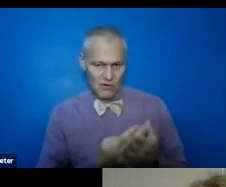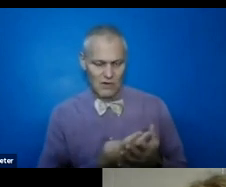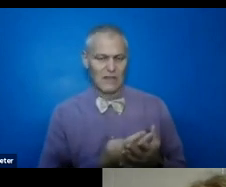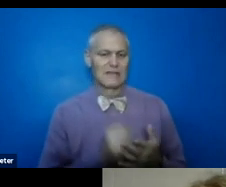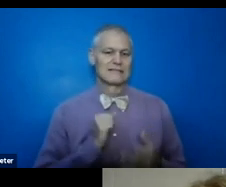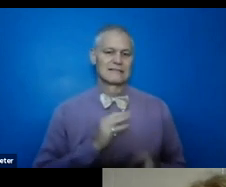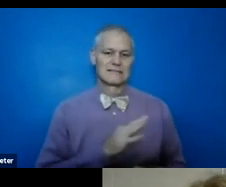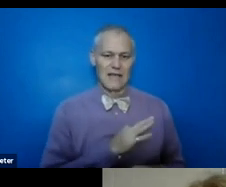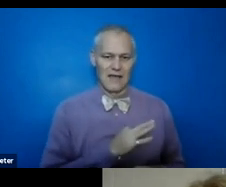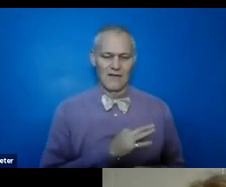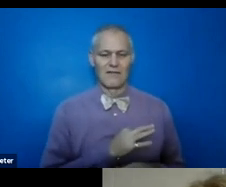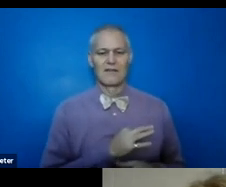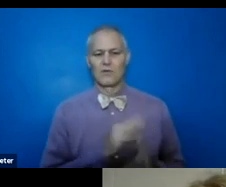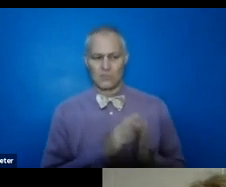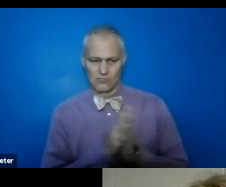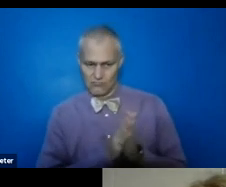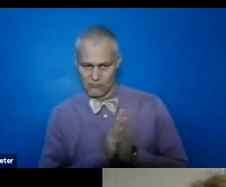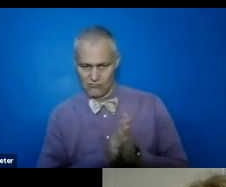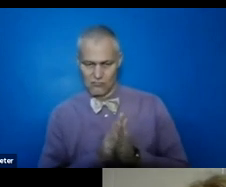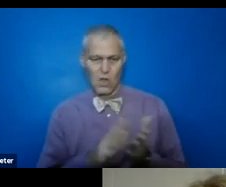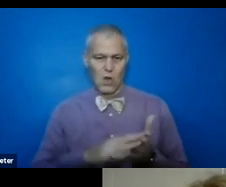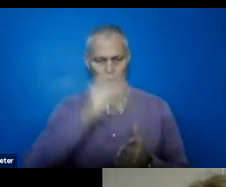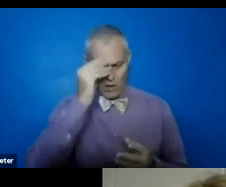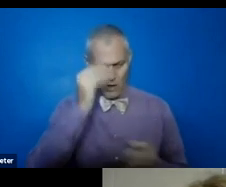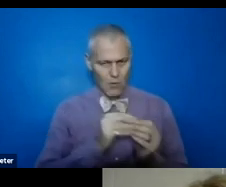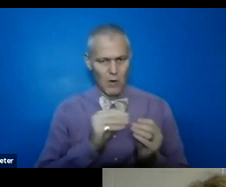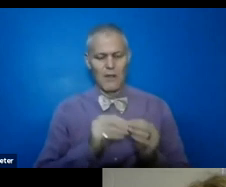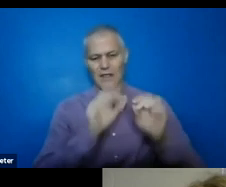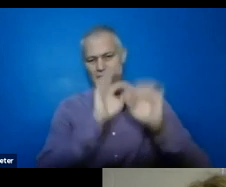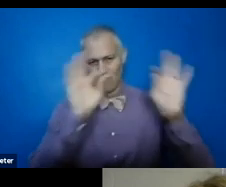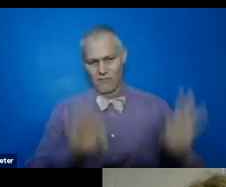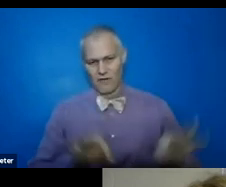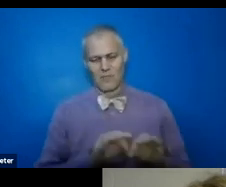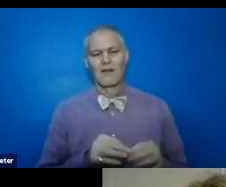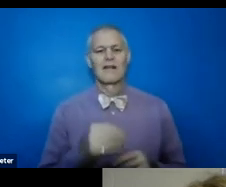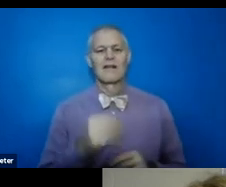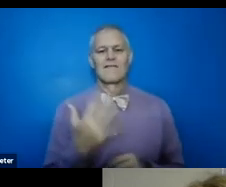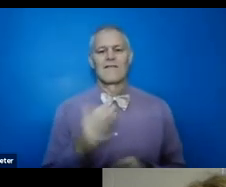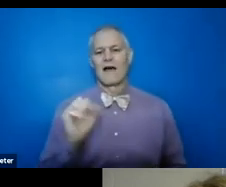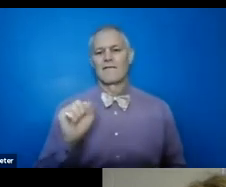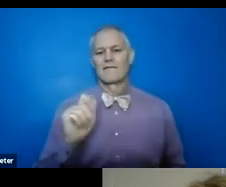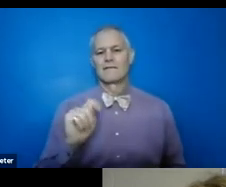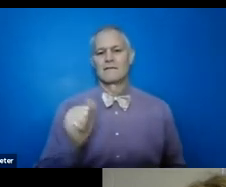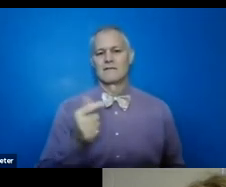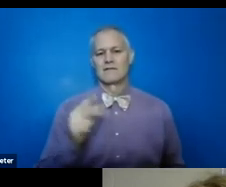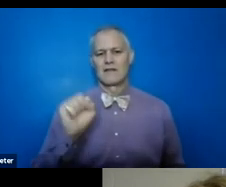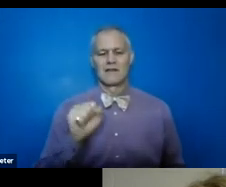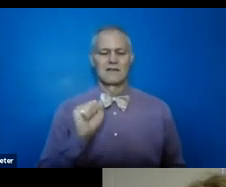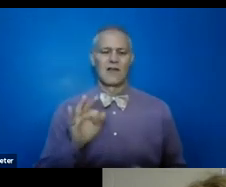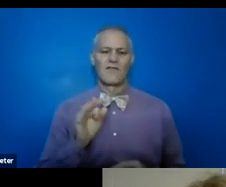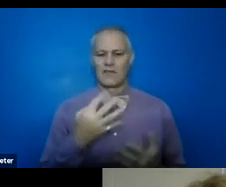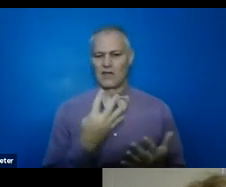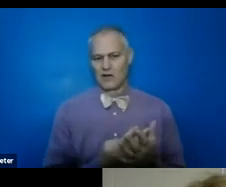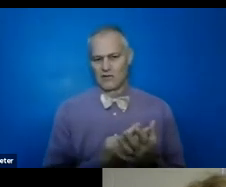staff members who are interested in learning more about the framework around 5 stages of incarceration, so that they can, because they're engaging with these individuals